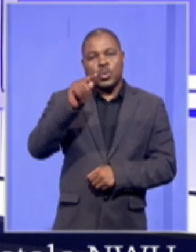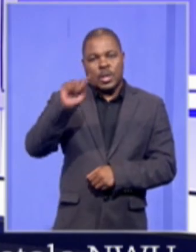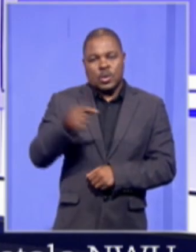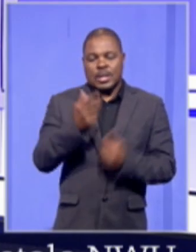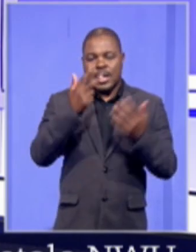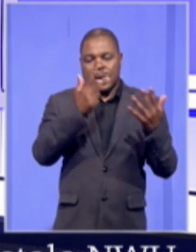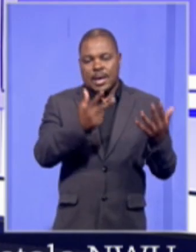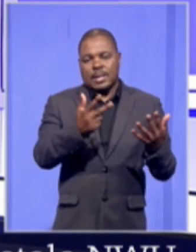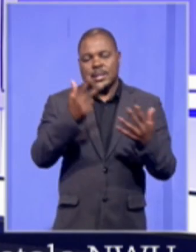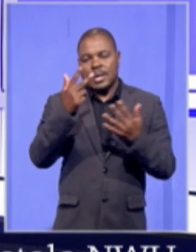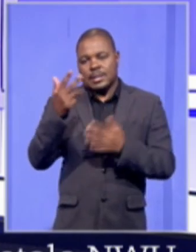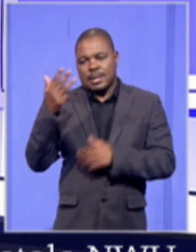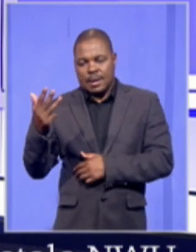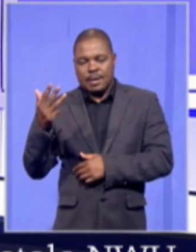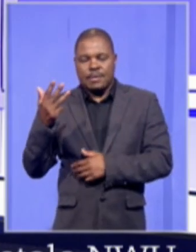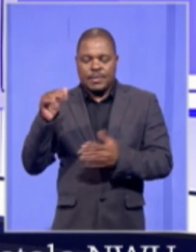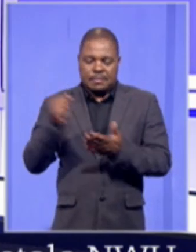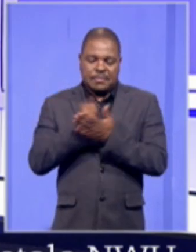2,760.